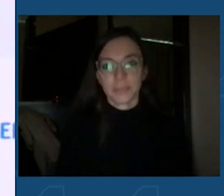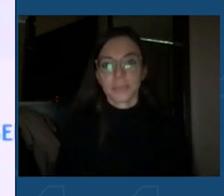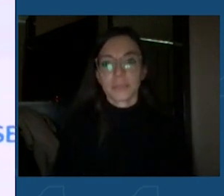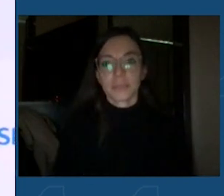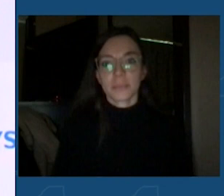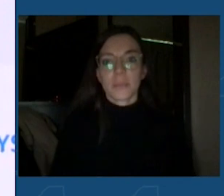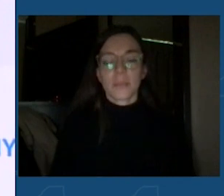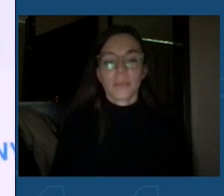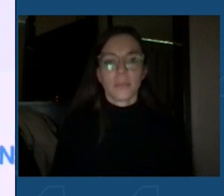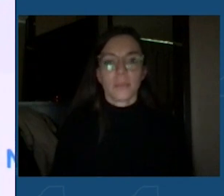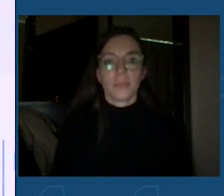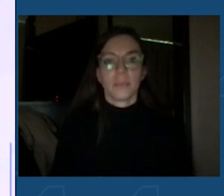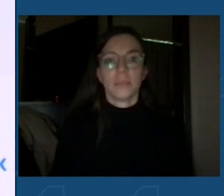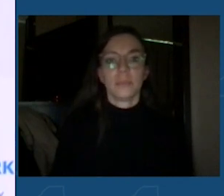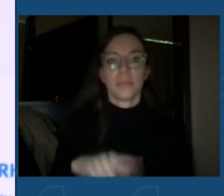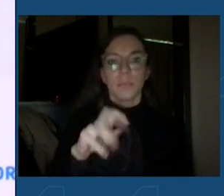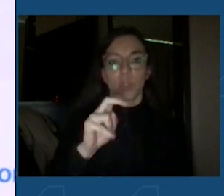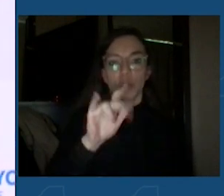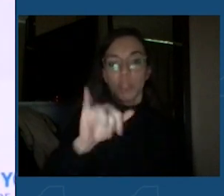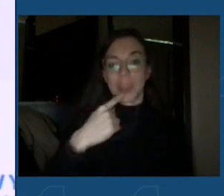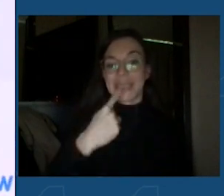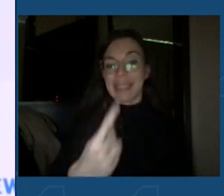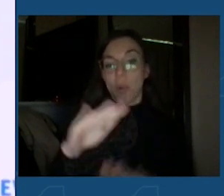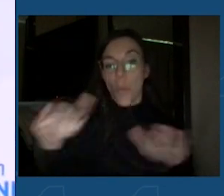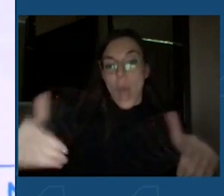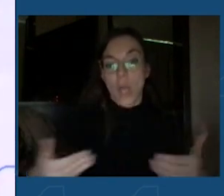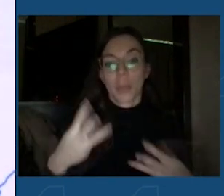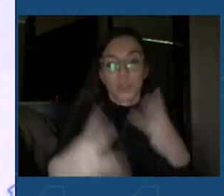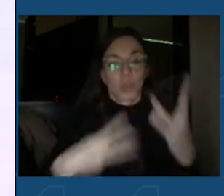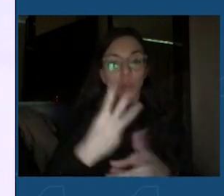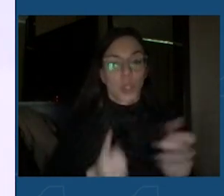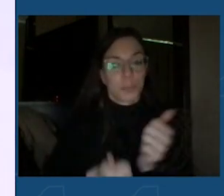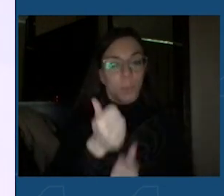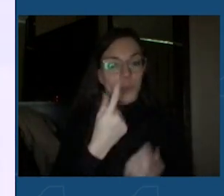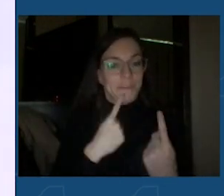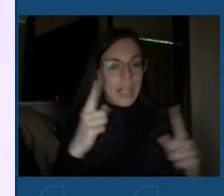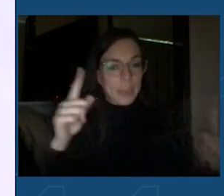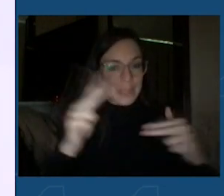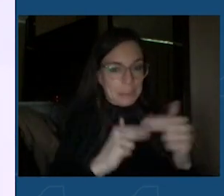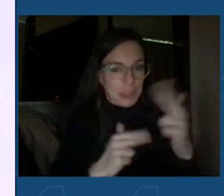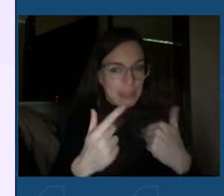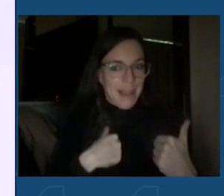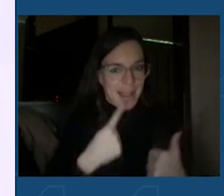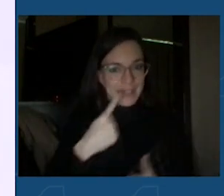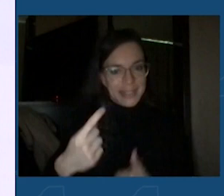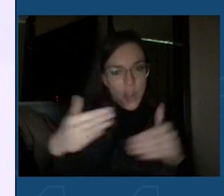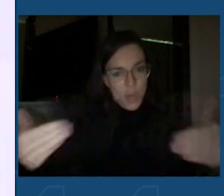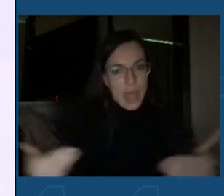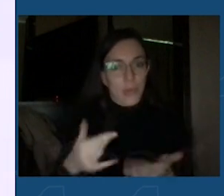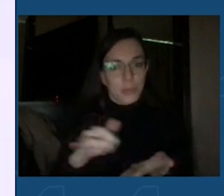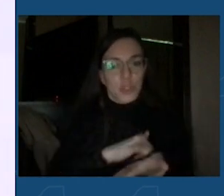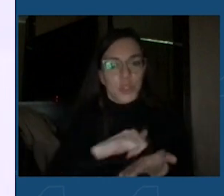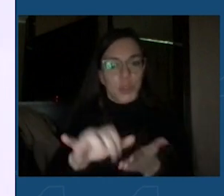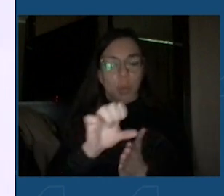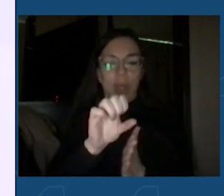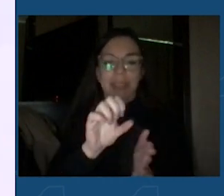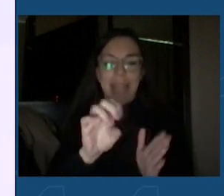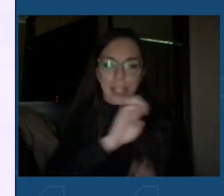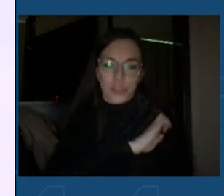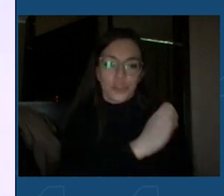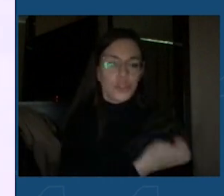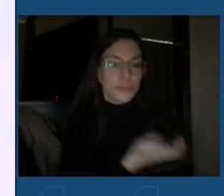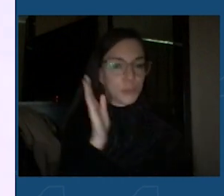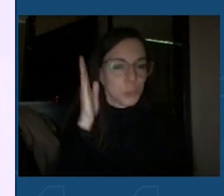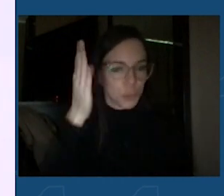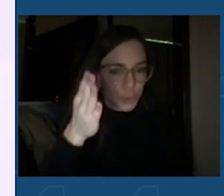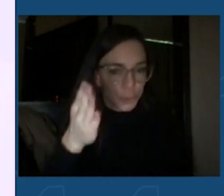Tony said, welcome to the world's most famous building. I say, welcome to New York's energy future. And as goes